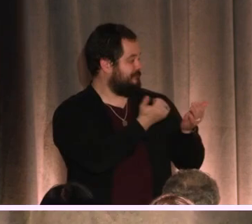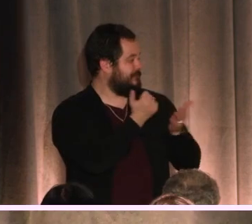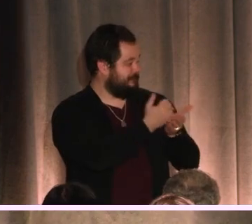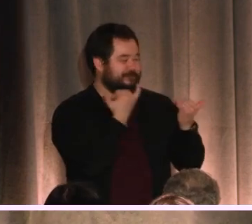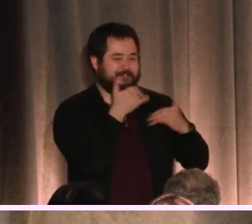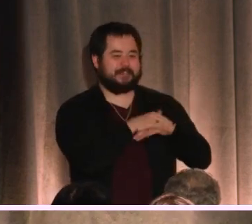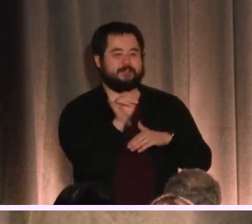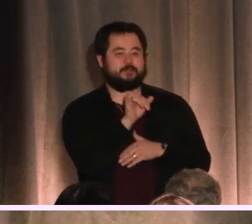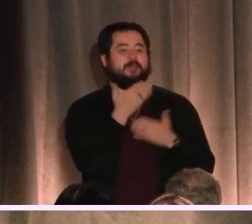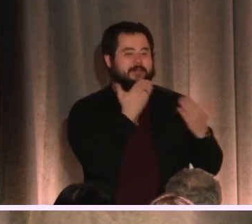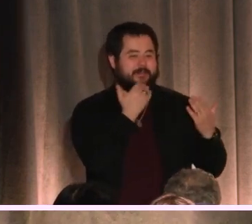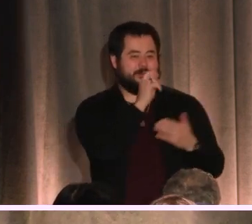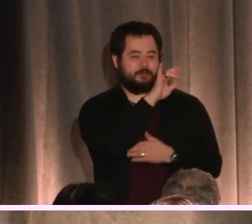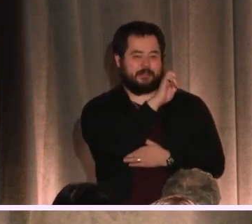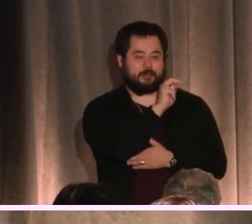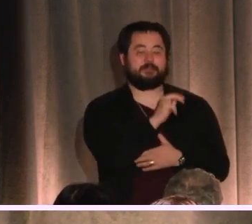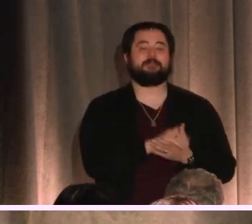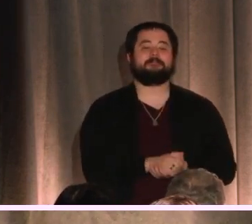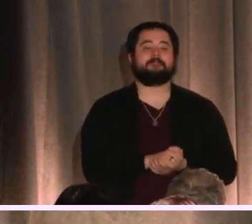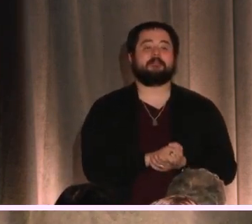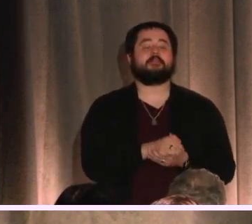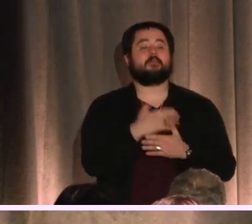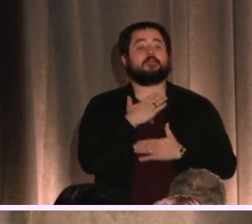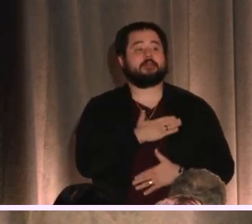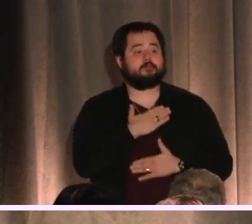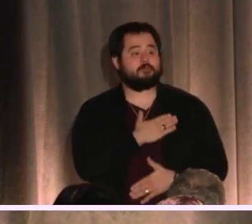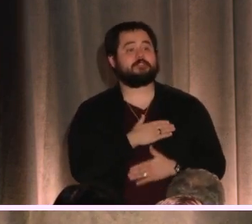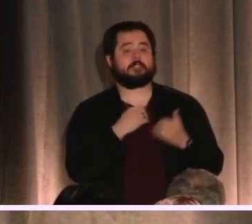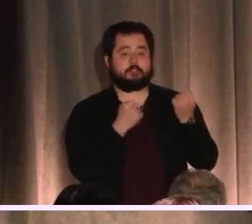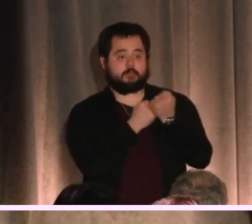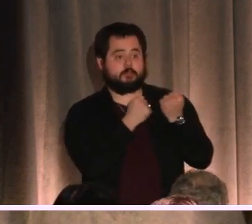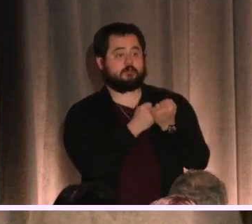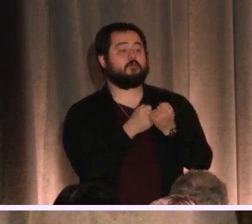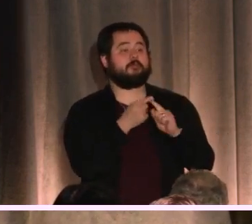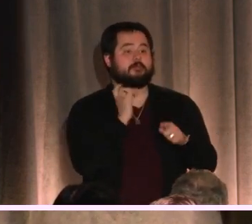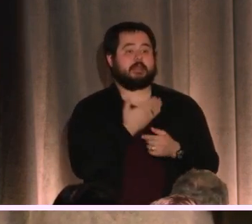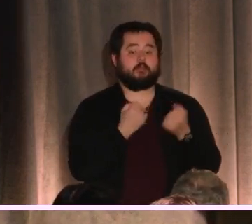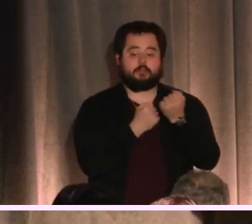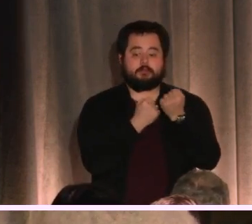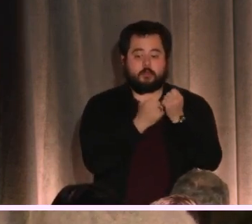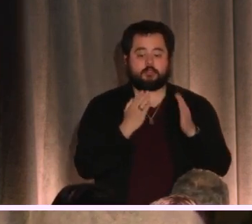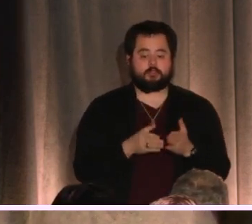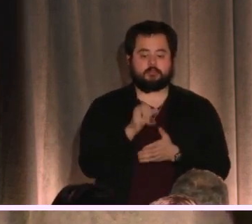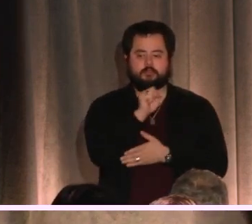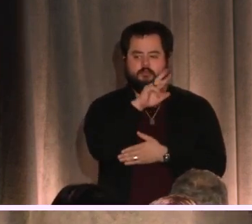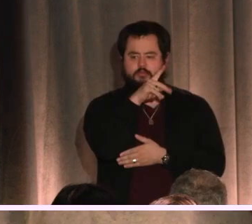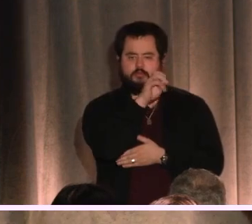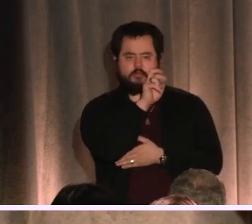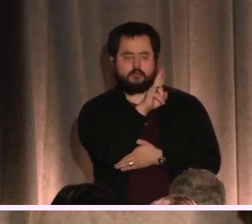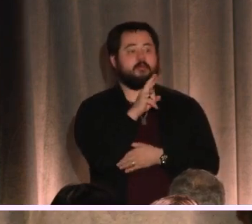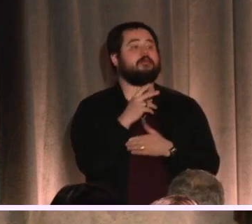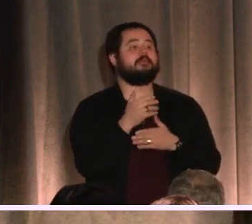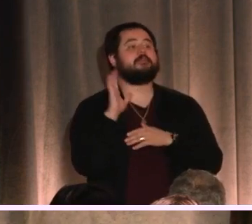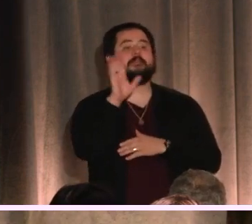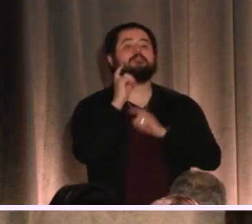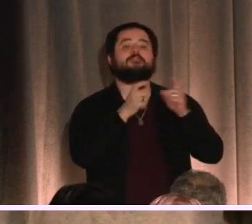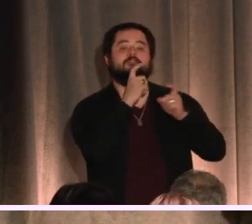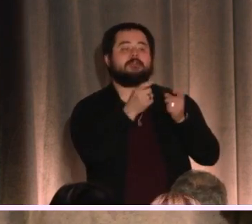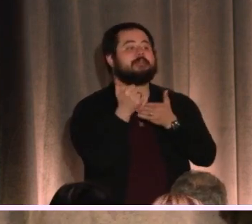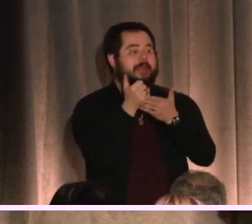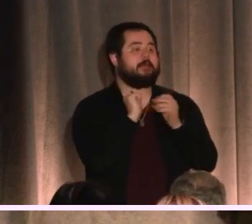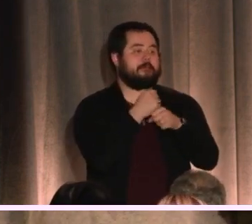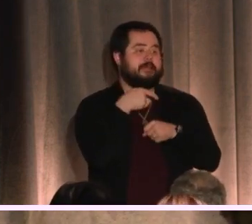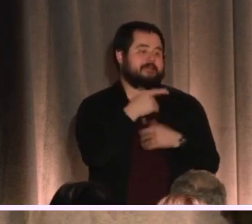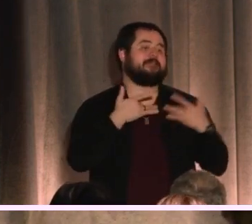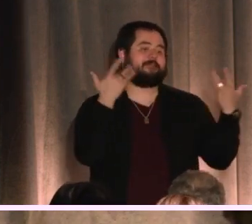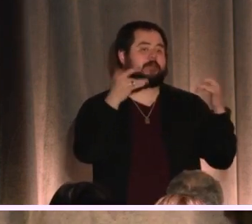Aaron. And we appreciate the support of our sponsor, Subert, for their generosity, which helped make this event possible.